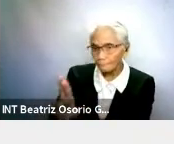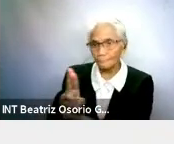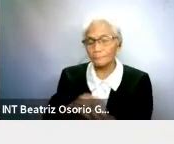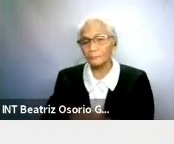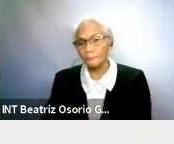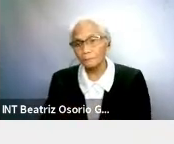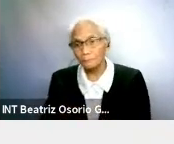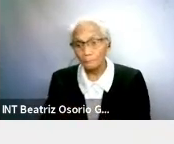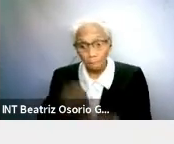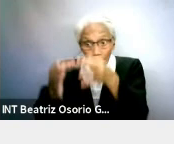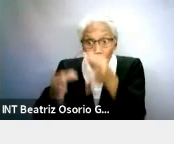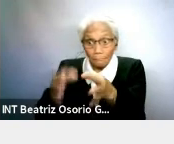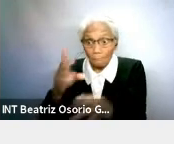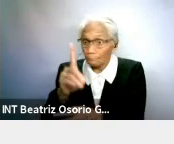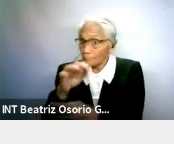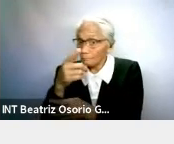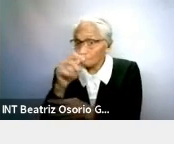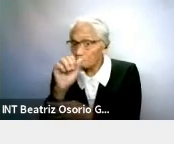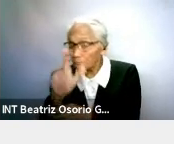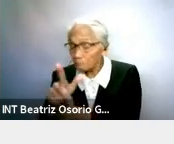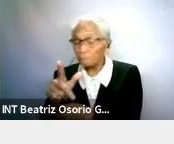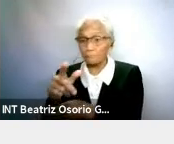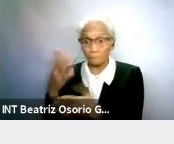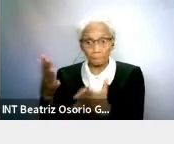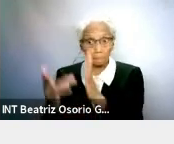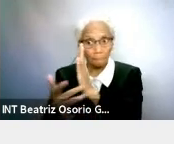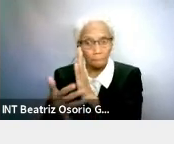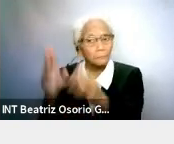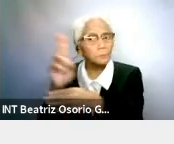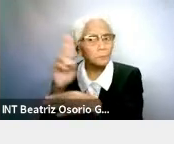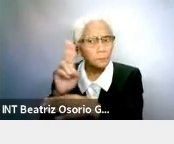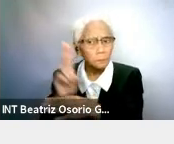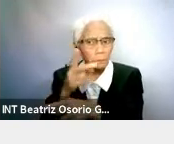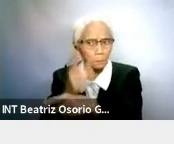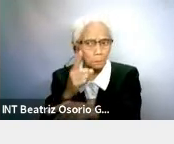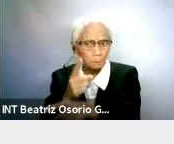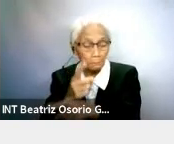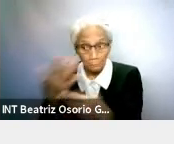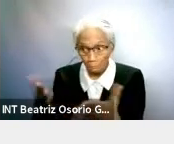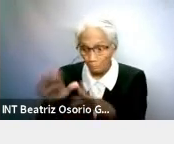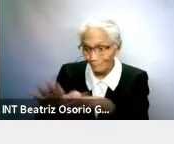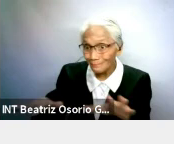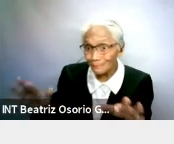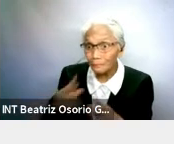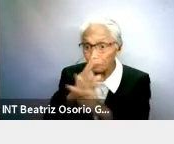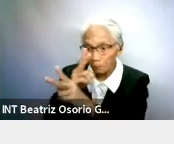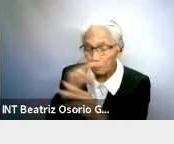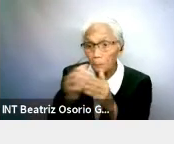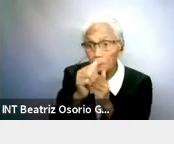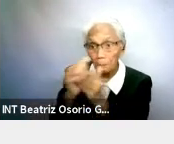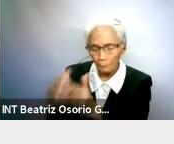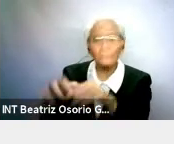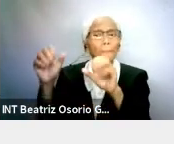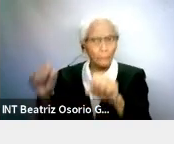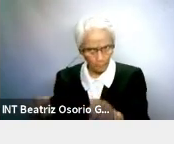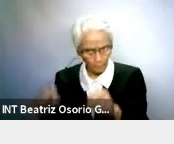If digital technology is used properly and children are trained and guided in the digital world, they will be able to better